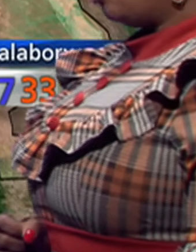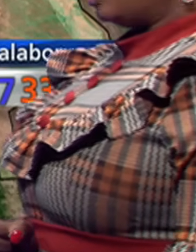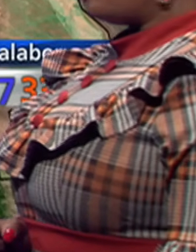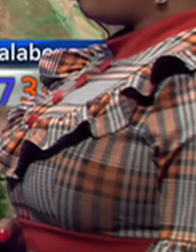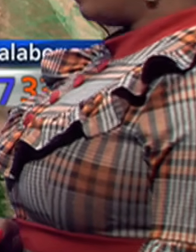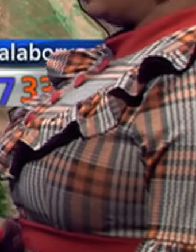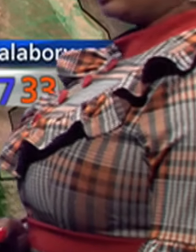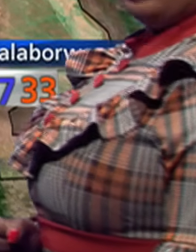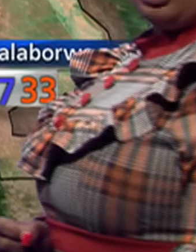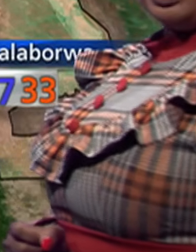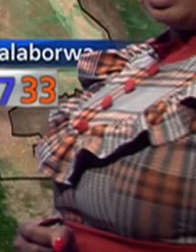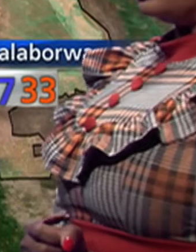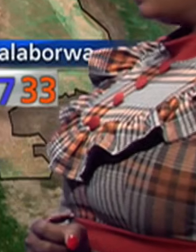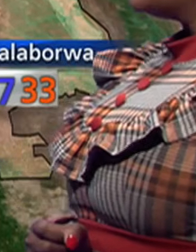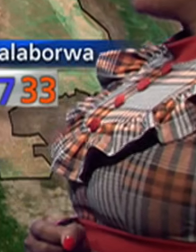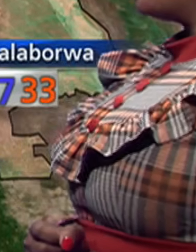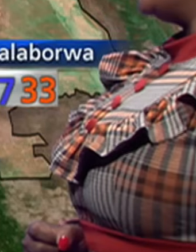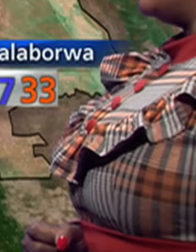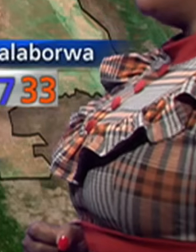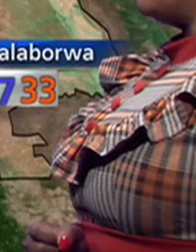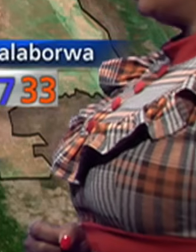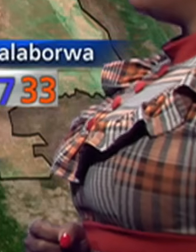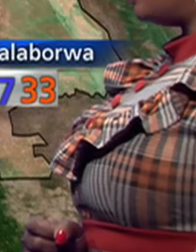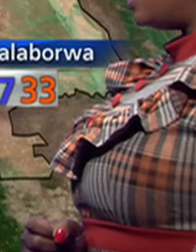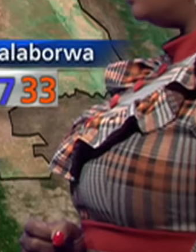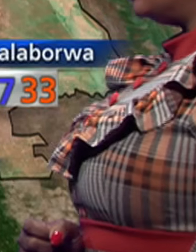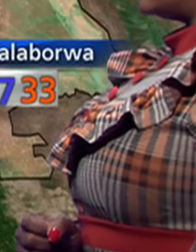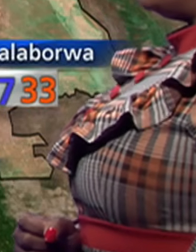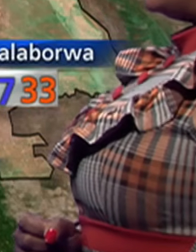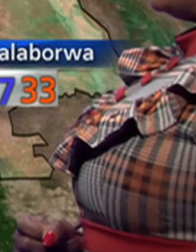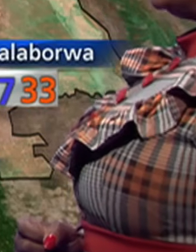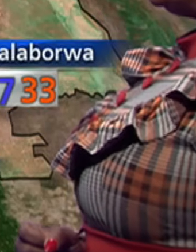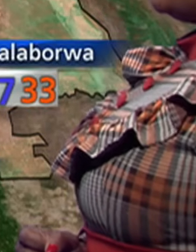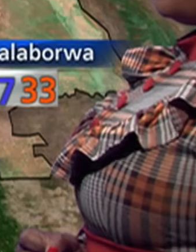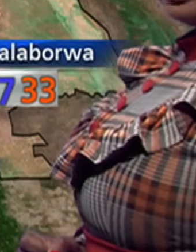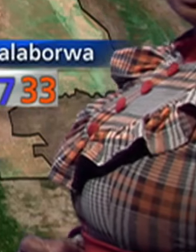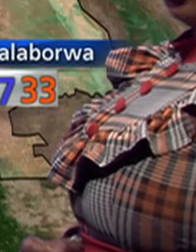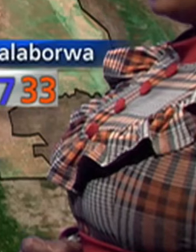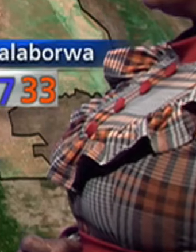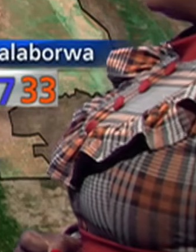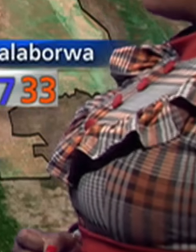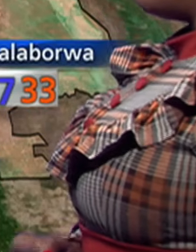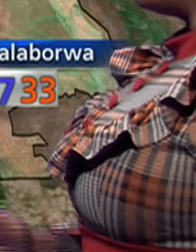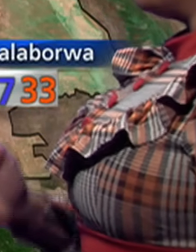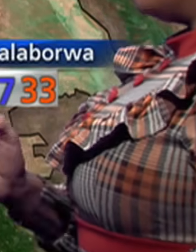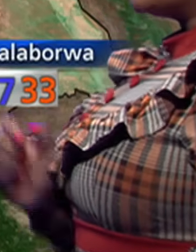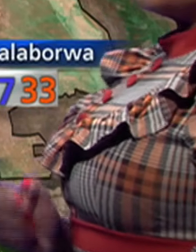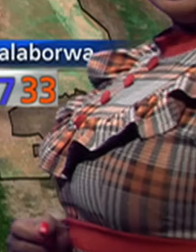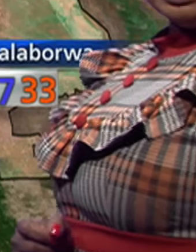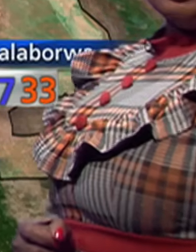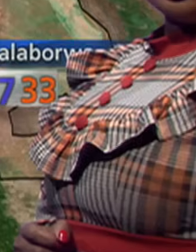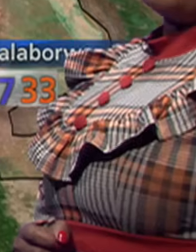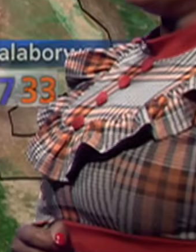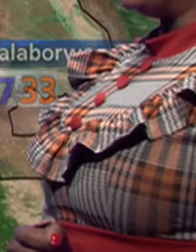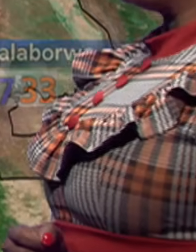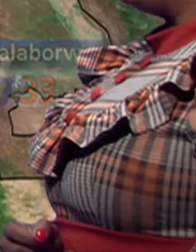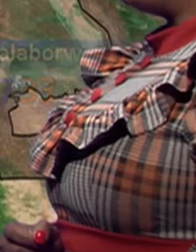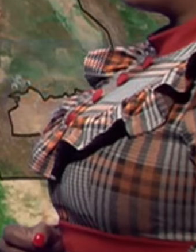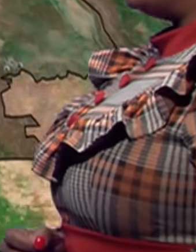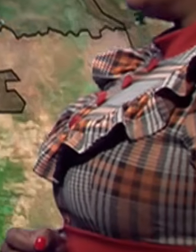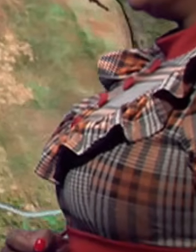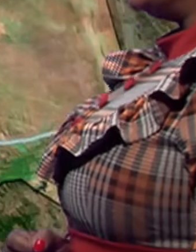Mašašane le gona Mokopane re lebelela gona ga Sekhukhune re lebelela gona Diphagane re lebelela gona Jane Fess le gona Tafelkopo Bakersford ka tše